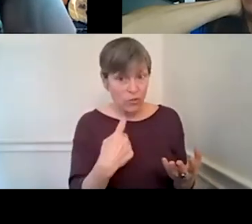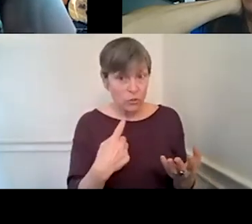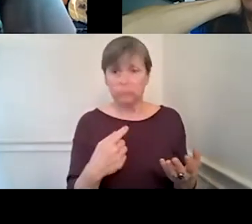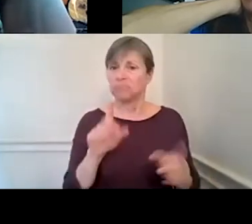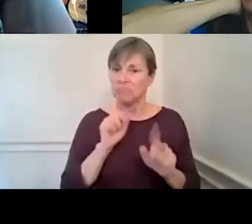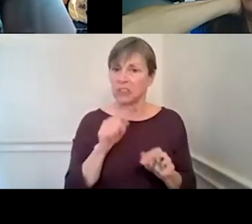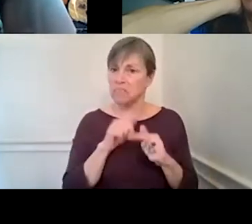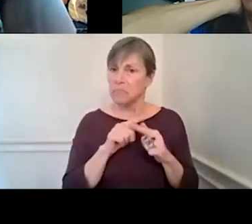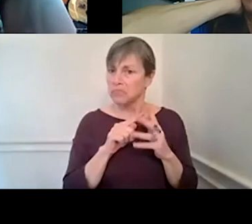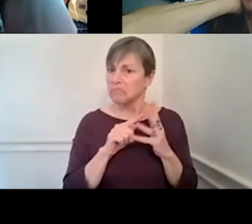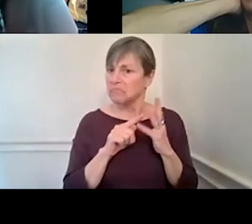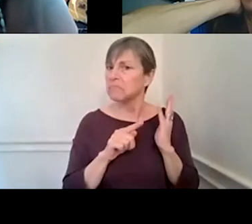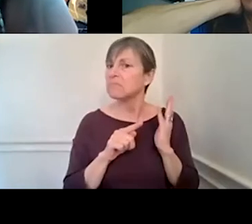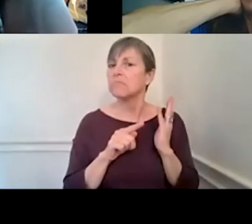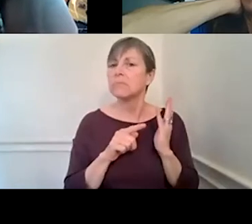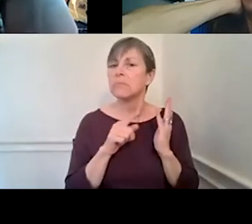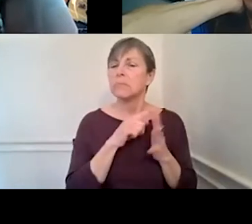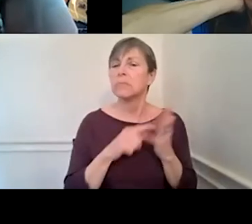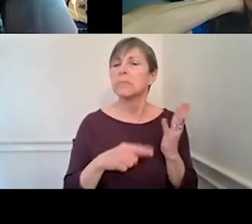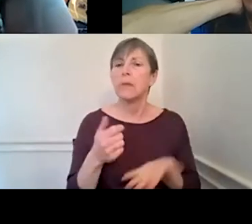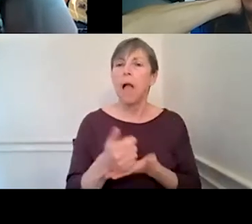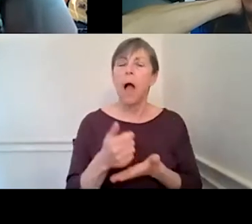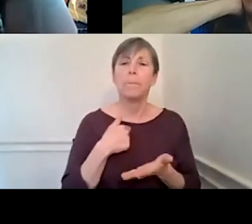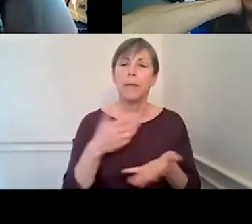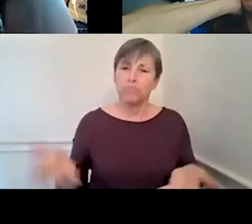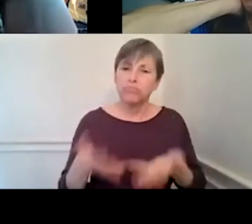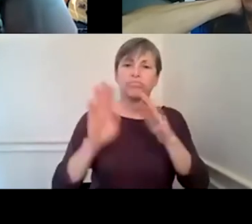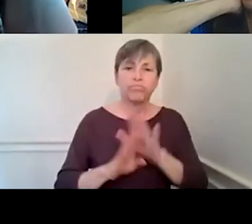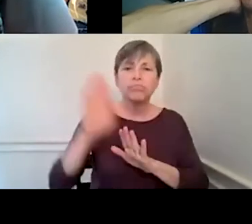that that helped to launch my career.